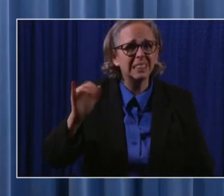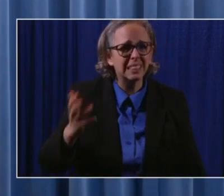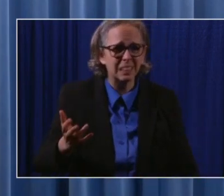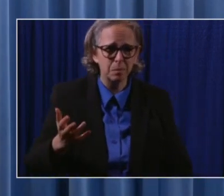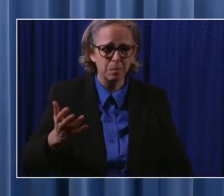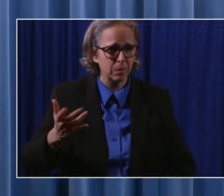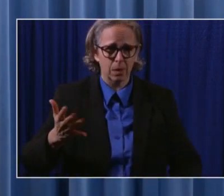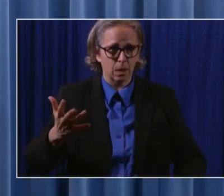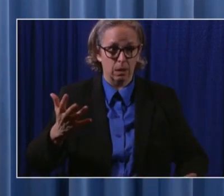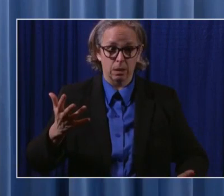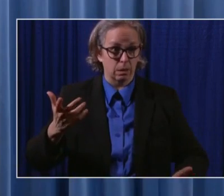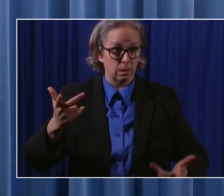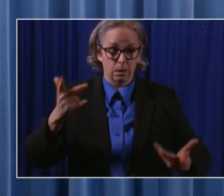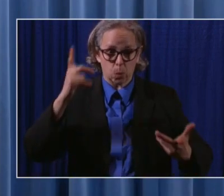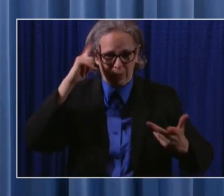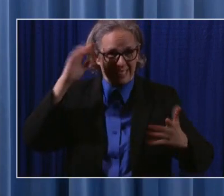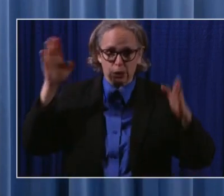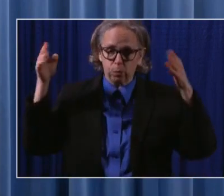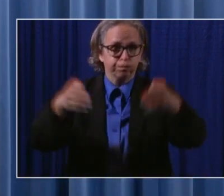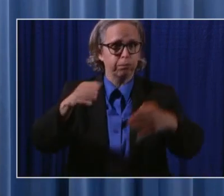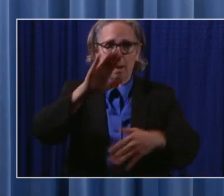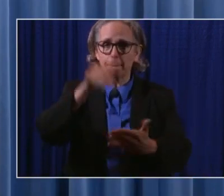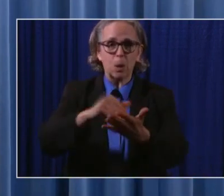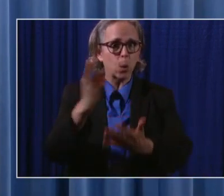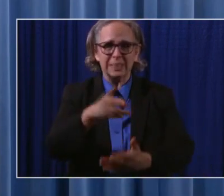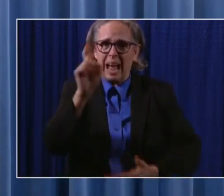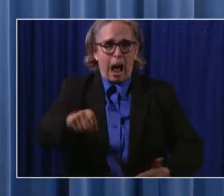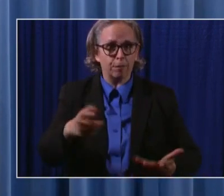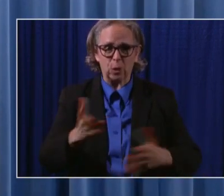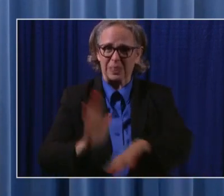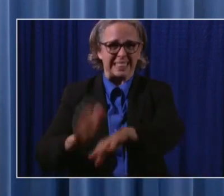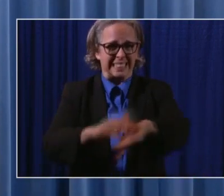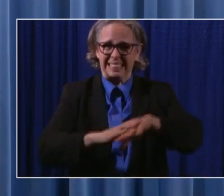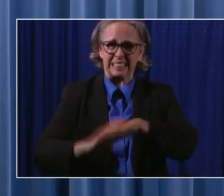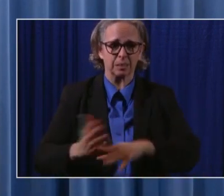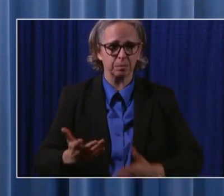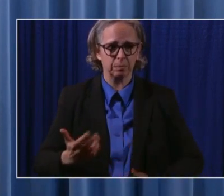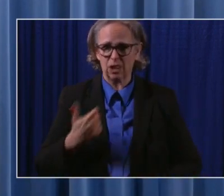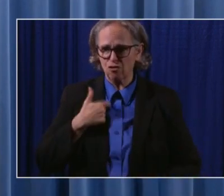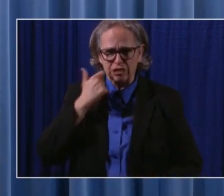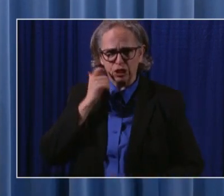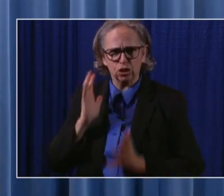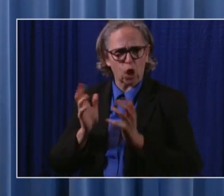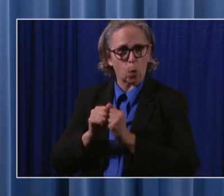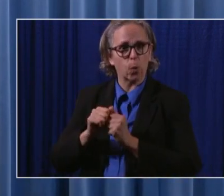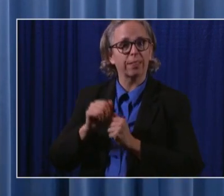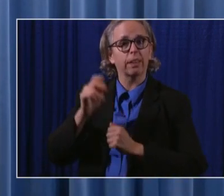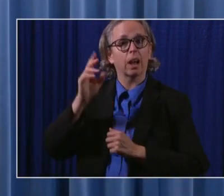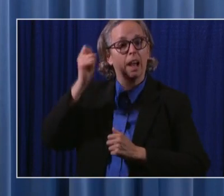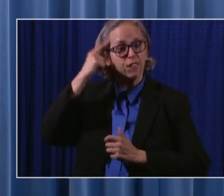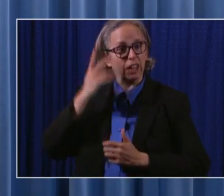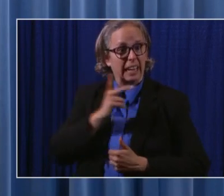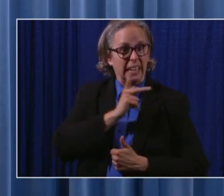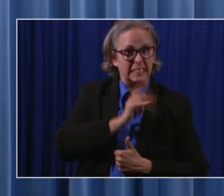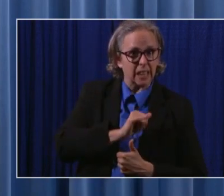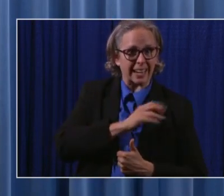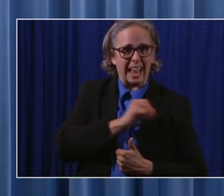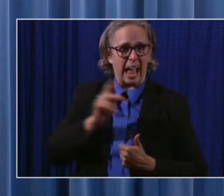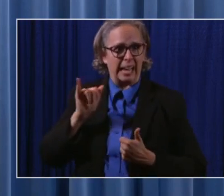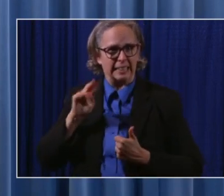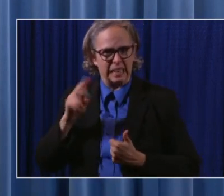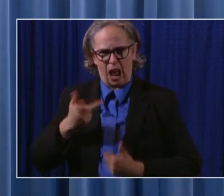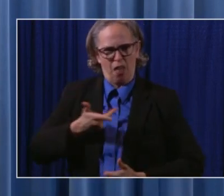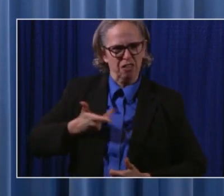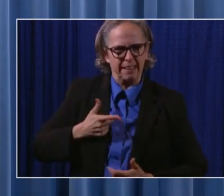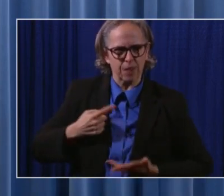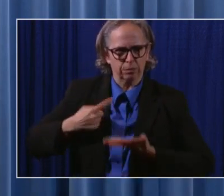of Kentucky as well as Indiana yesterday. The three of us talk every week. Our numbers